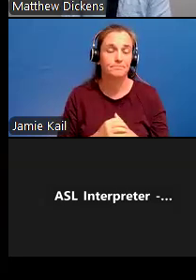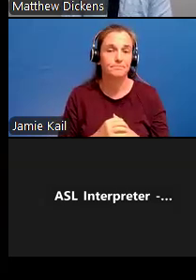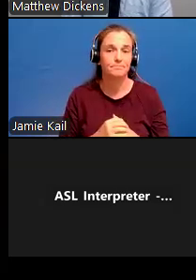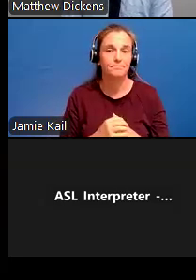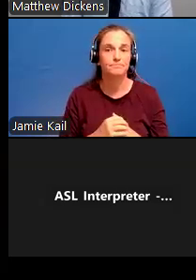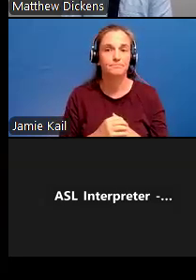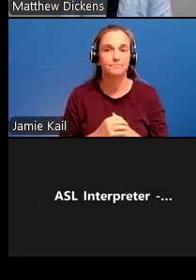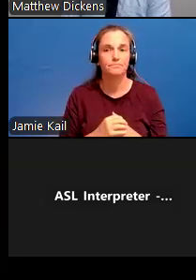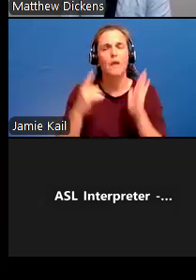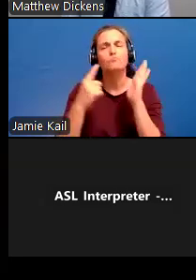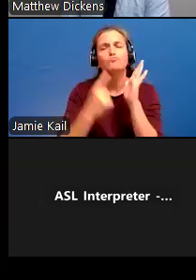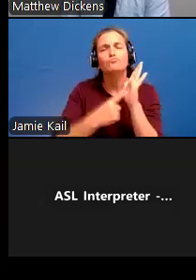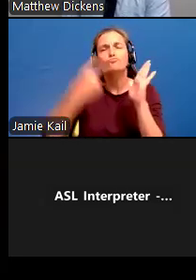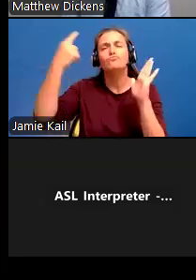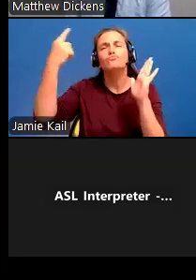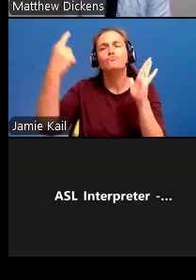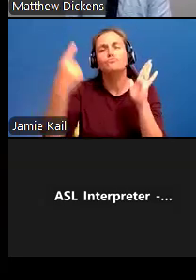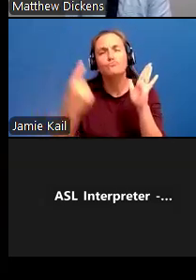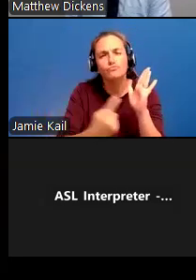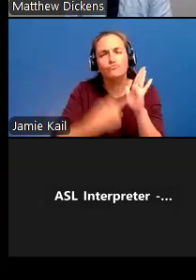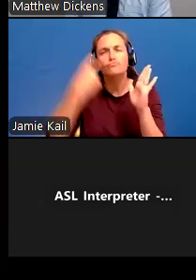on rare occasions, we also